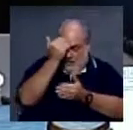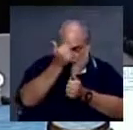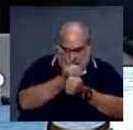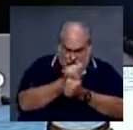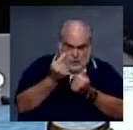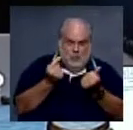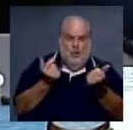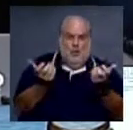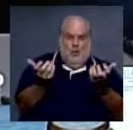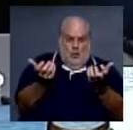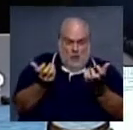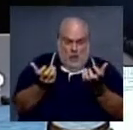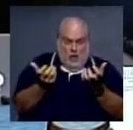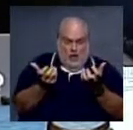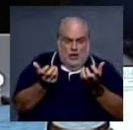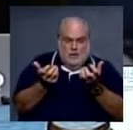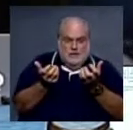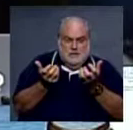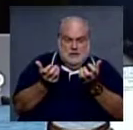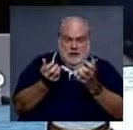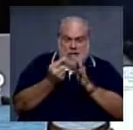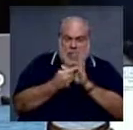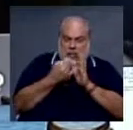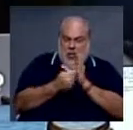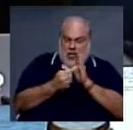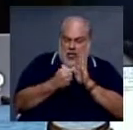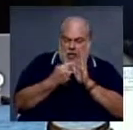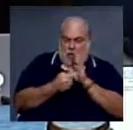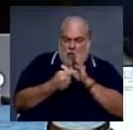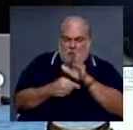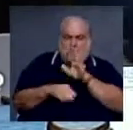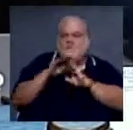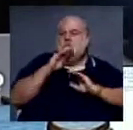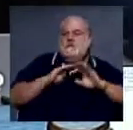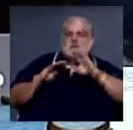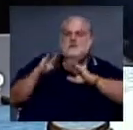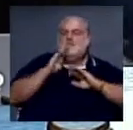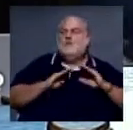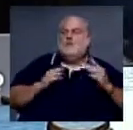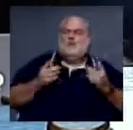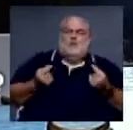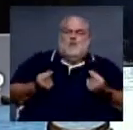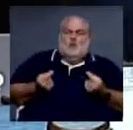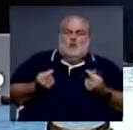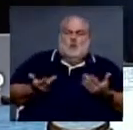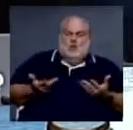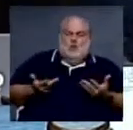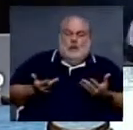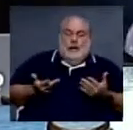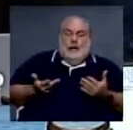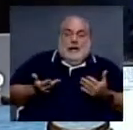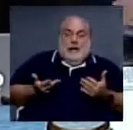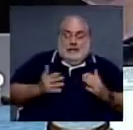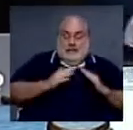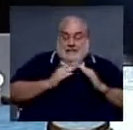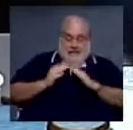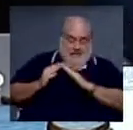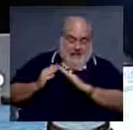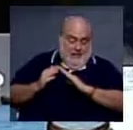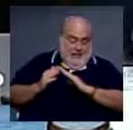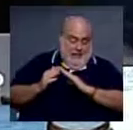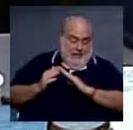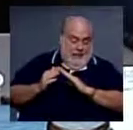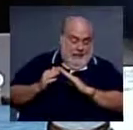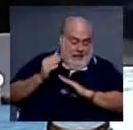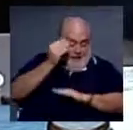and we want to beat ourselves up on this because we're frustrated about how to do something on this. And, you know, as a city, I can tell you in comparison to other